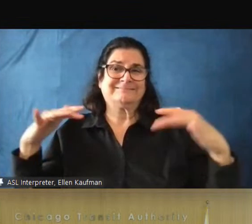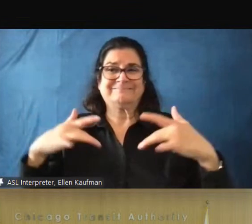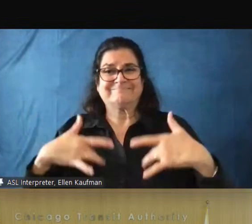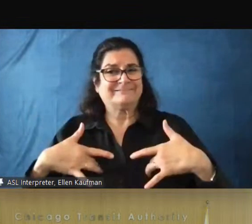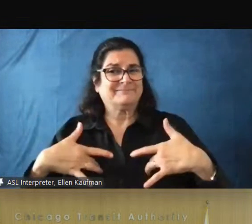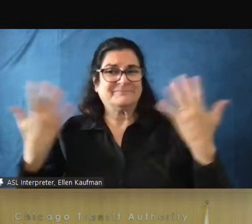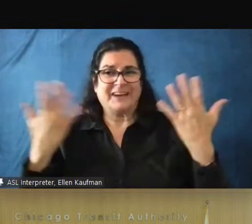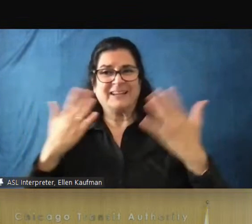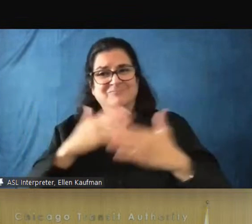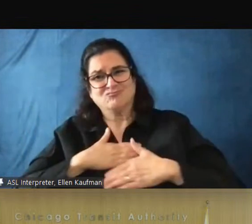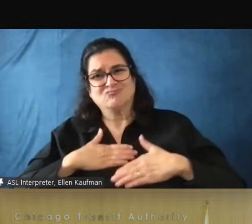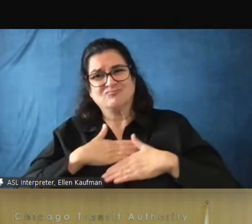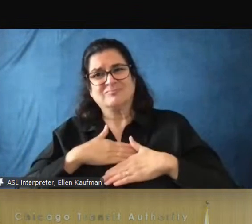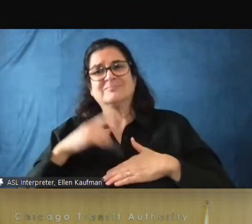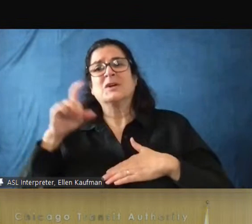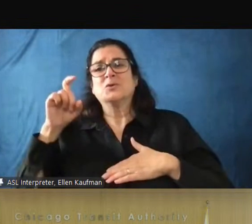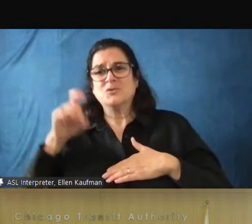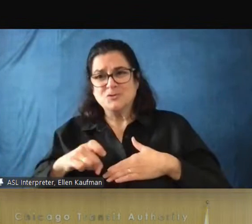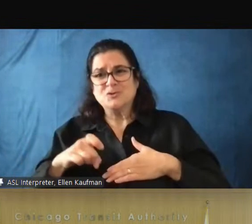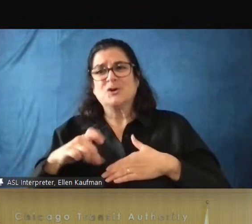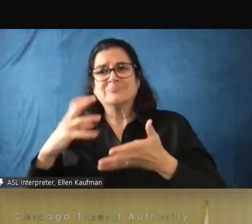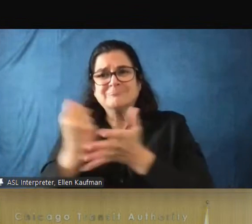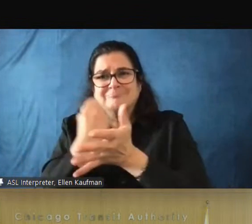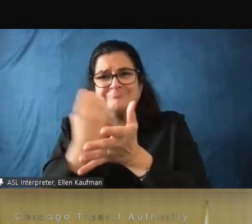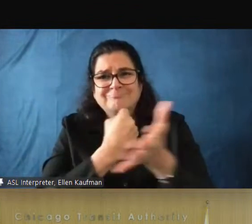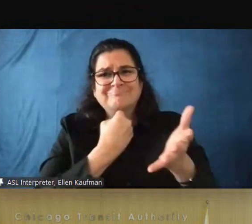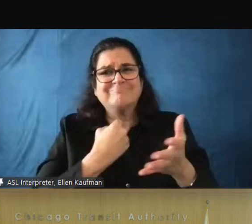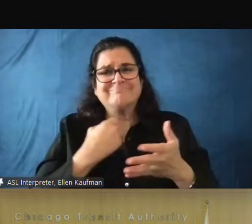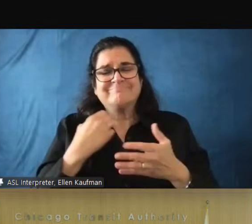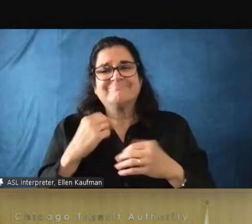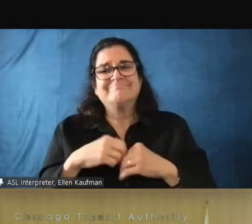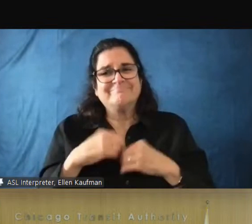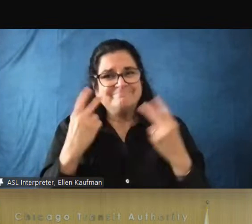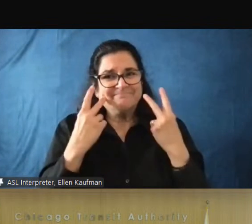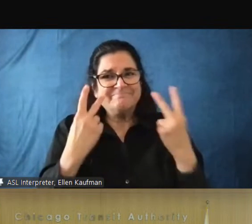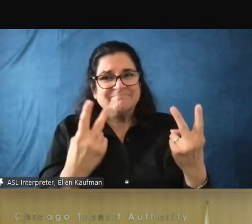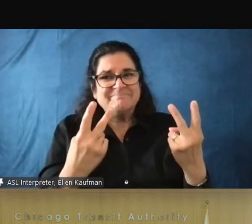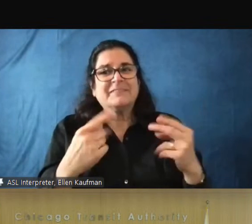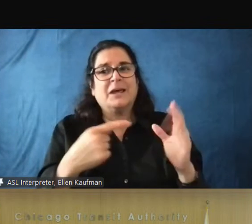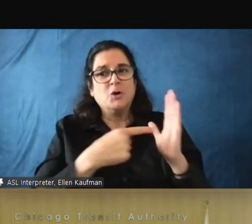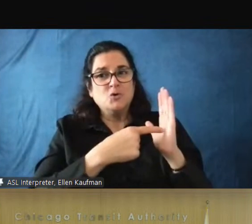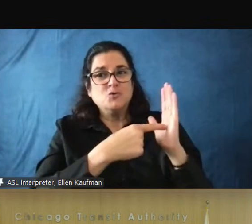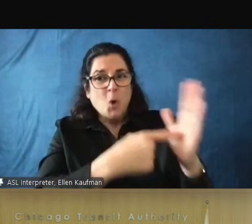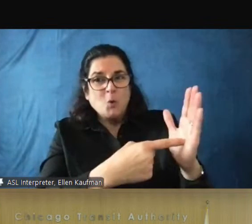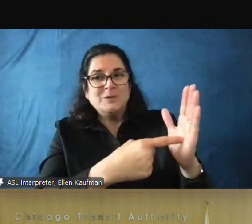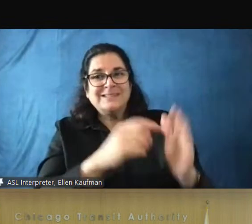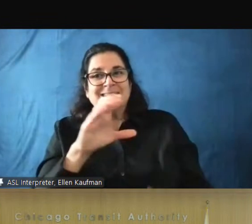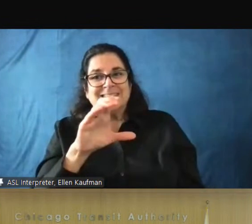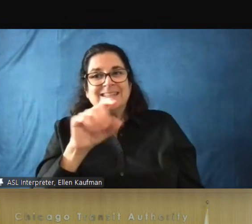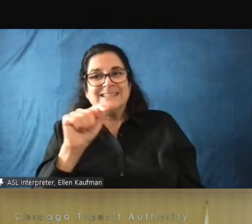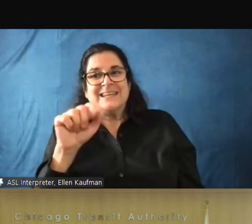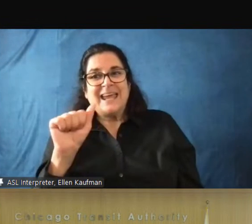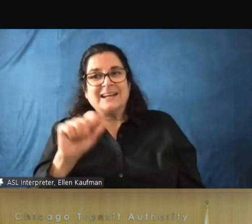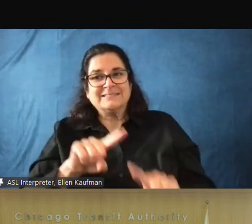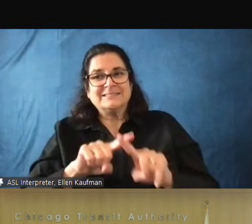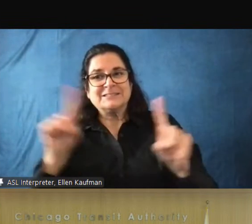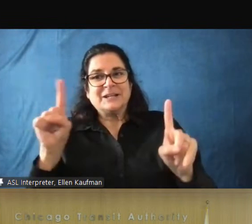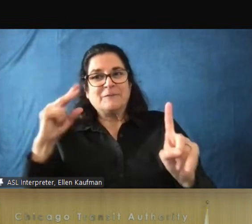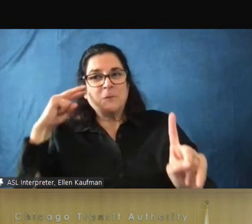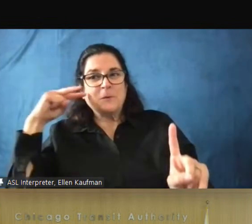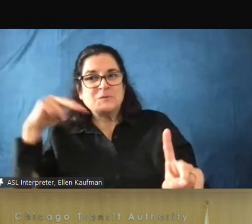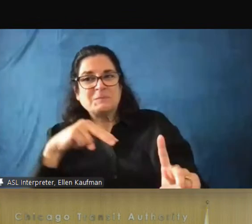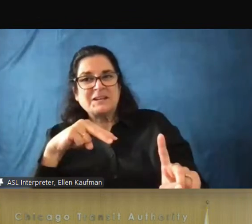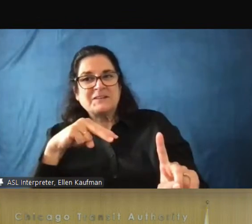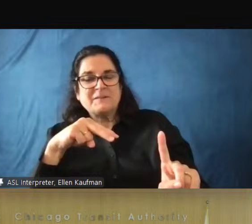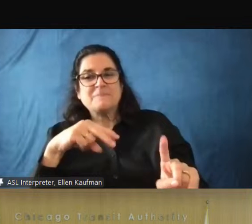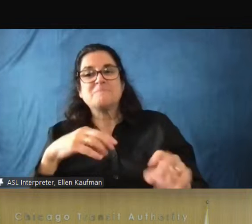us to take advantage of. But it really shows a different side of CTA that we don't often see. There are a lot of people who